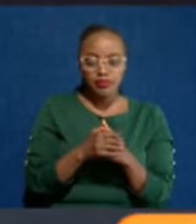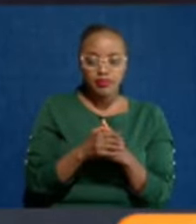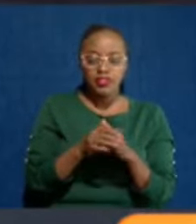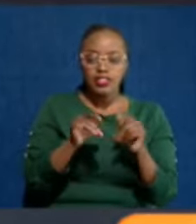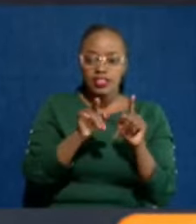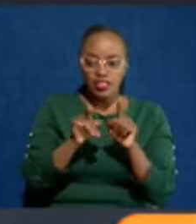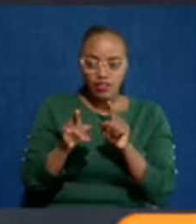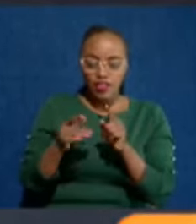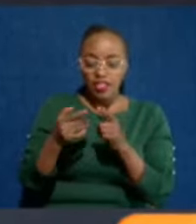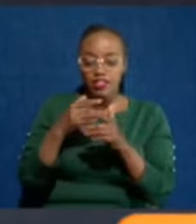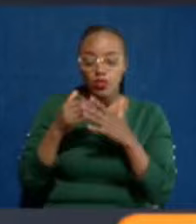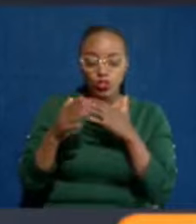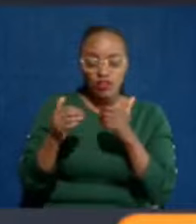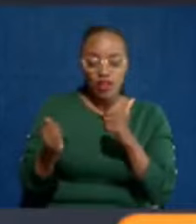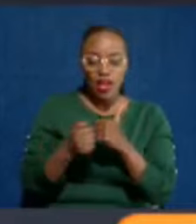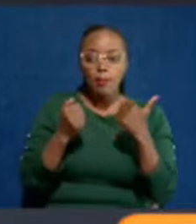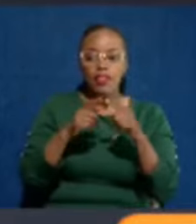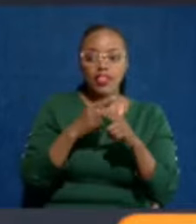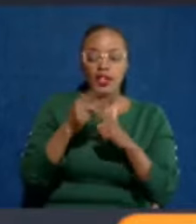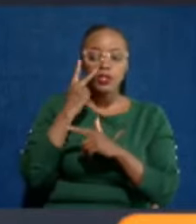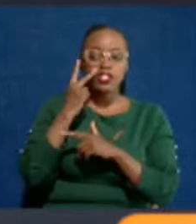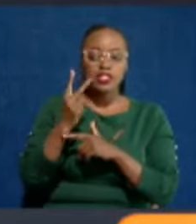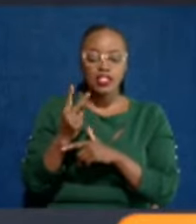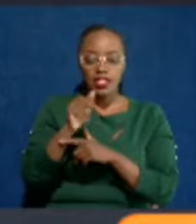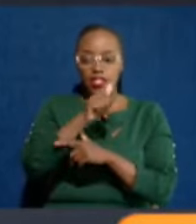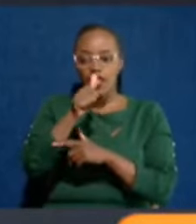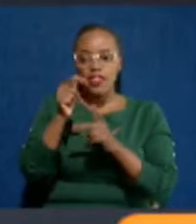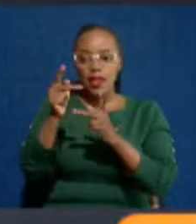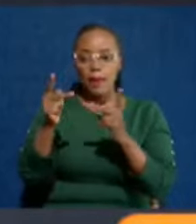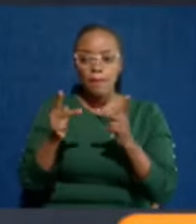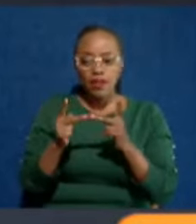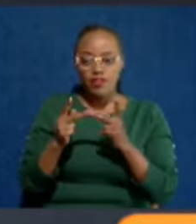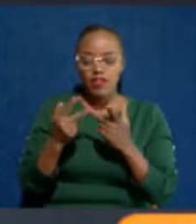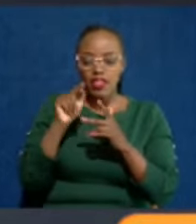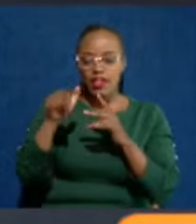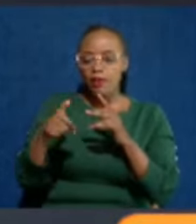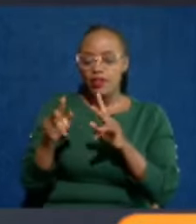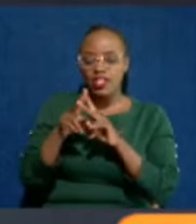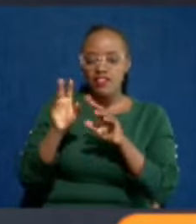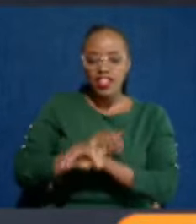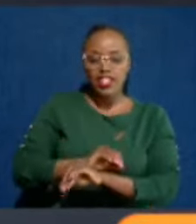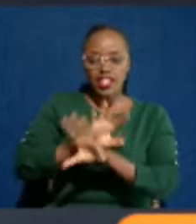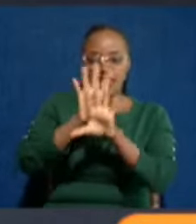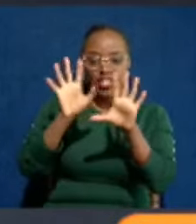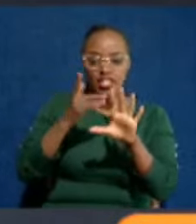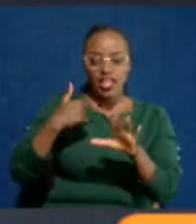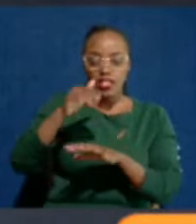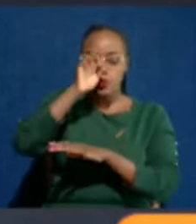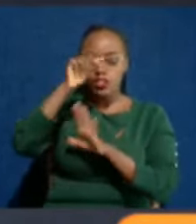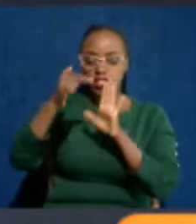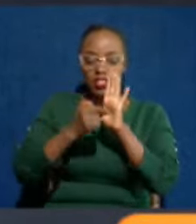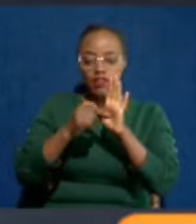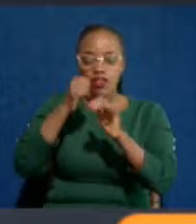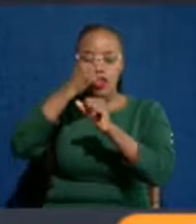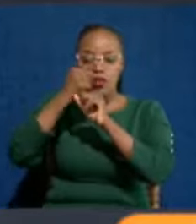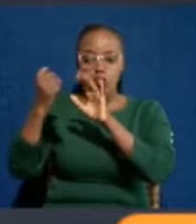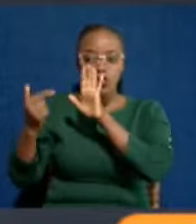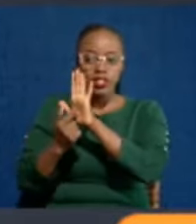In events like this, and we've seen them in other places, the demands are normally very clear, that we reject this and do